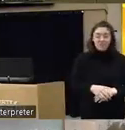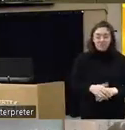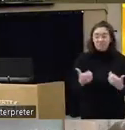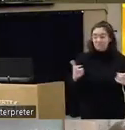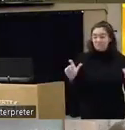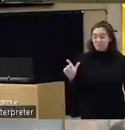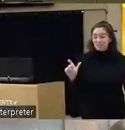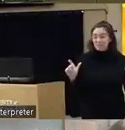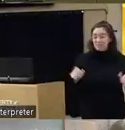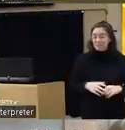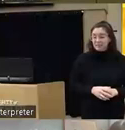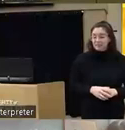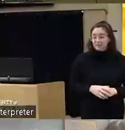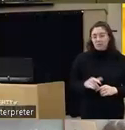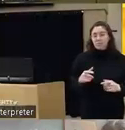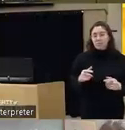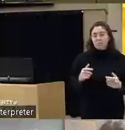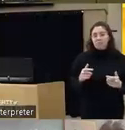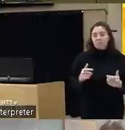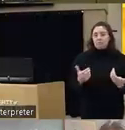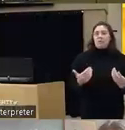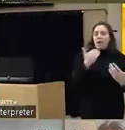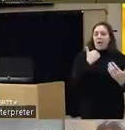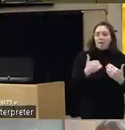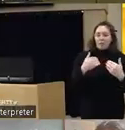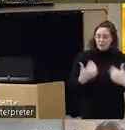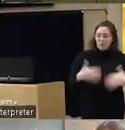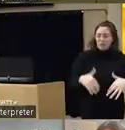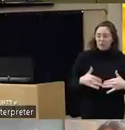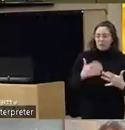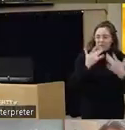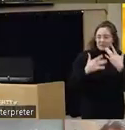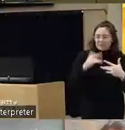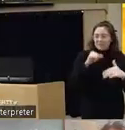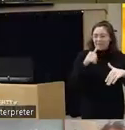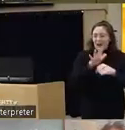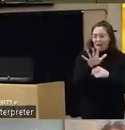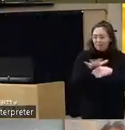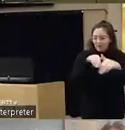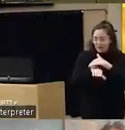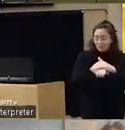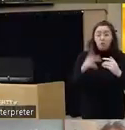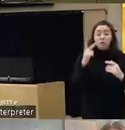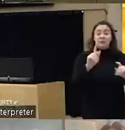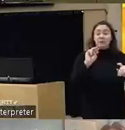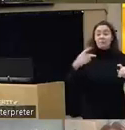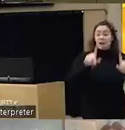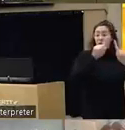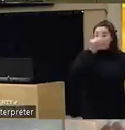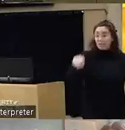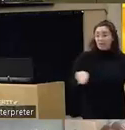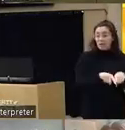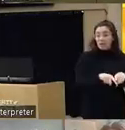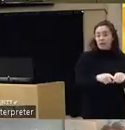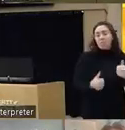areas of socioeconomic disadvantage have severely limited access. And as you can see from that national map, most of us exist